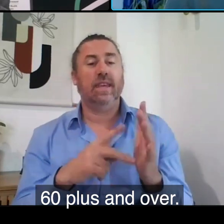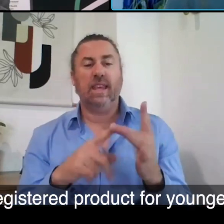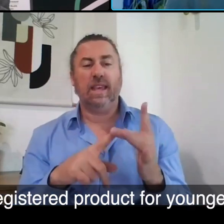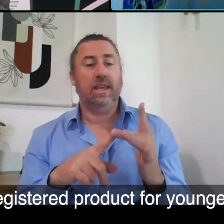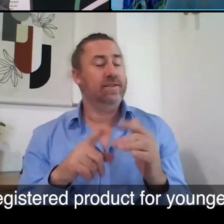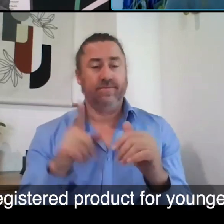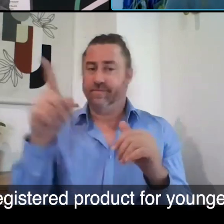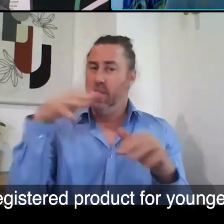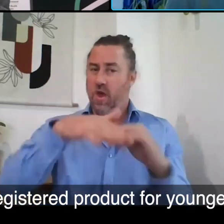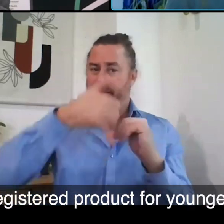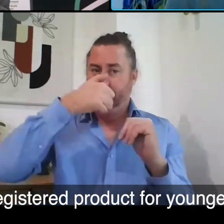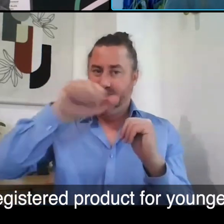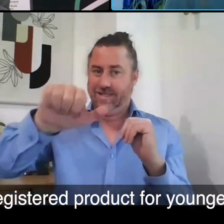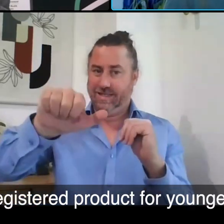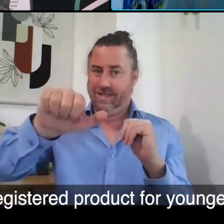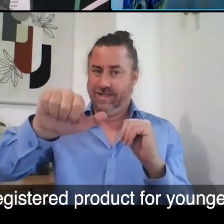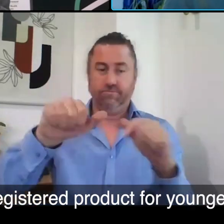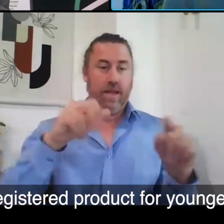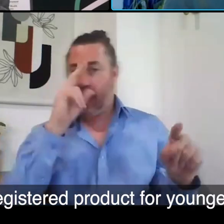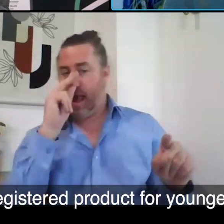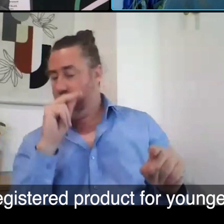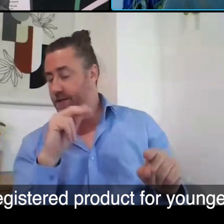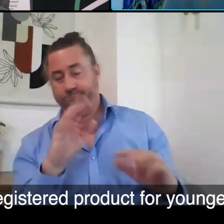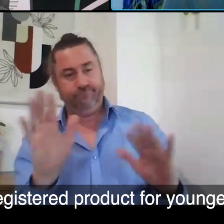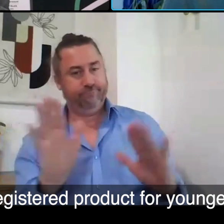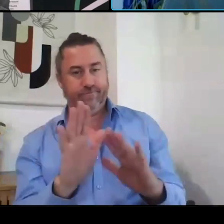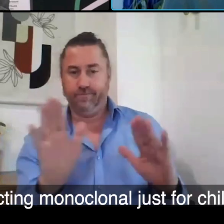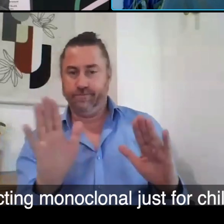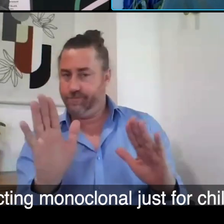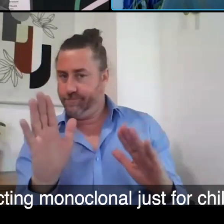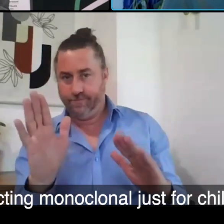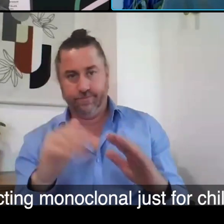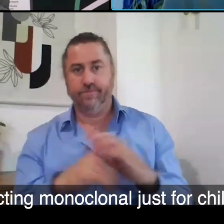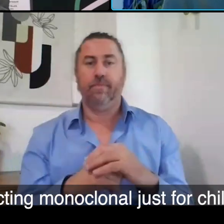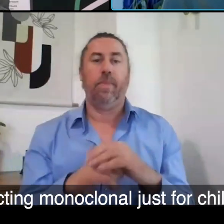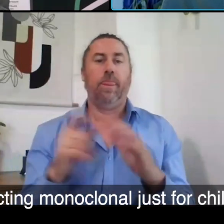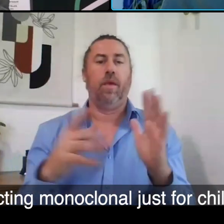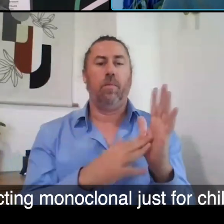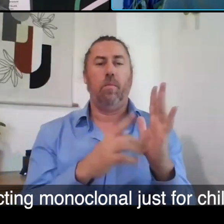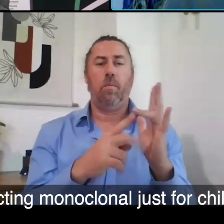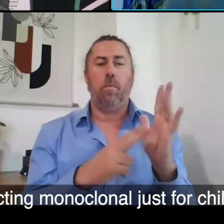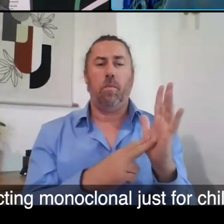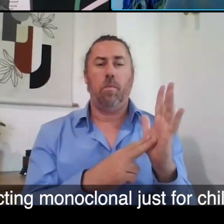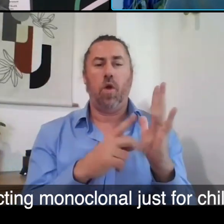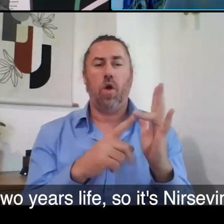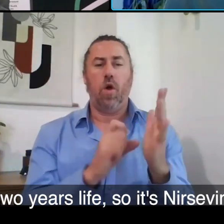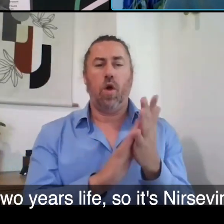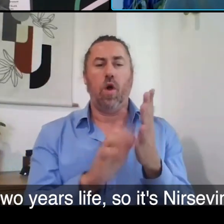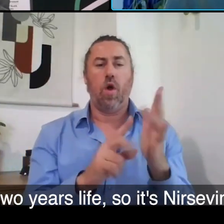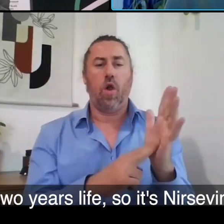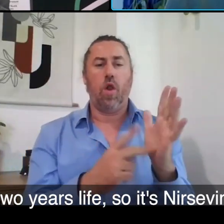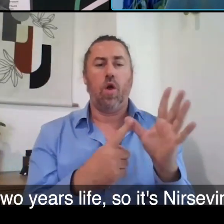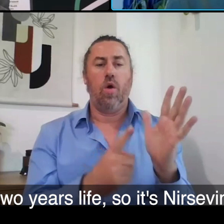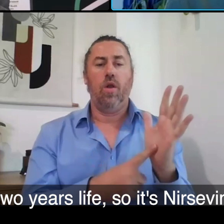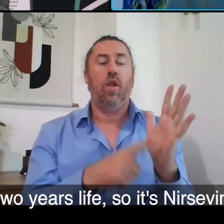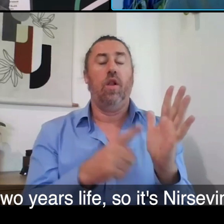and over. It's not a registered product for younger children. The long-acting monoclonal, just for children in the first 2